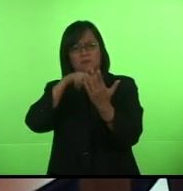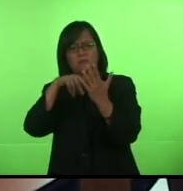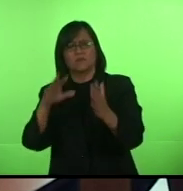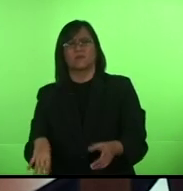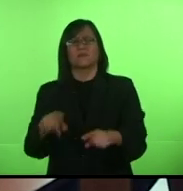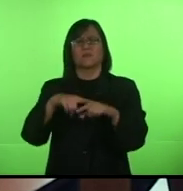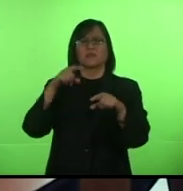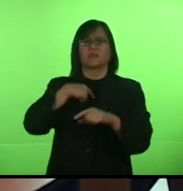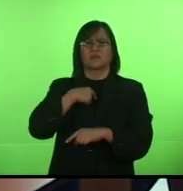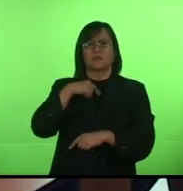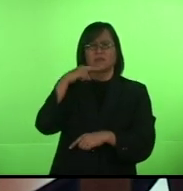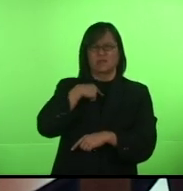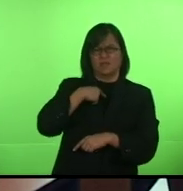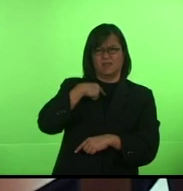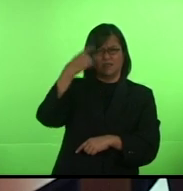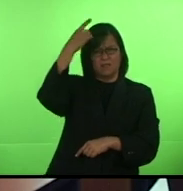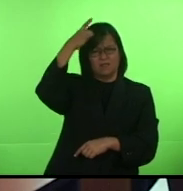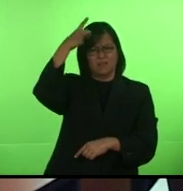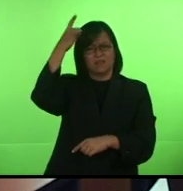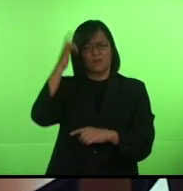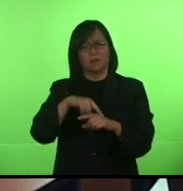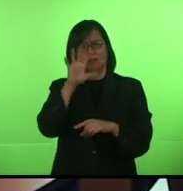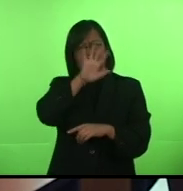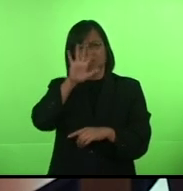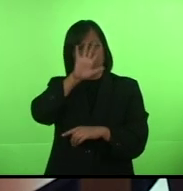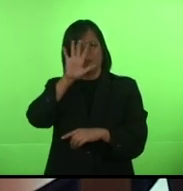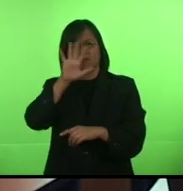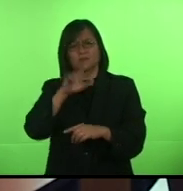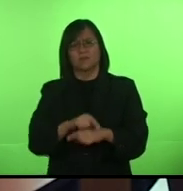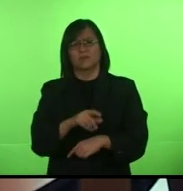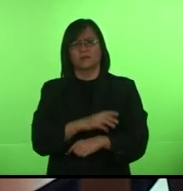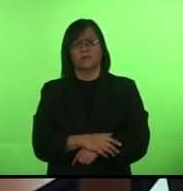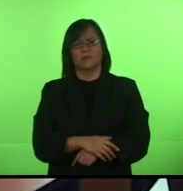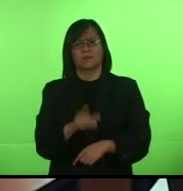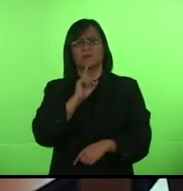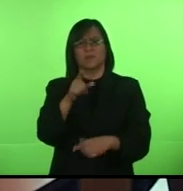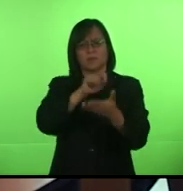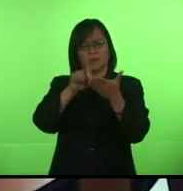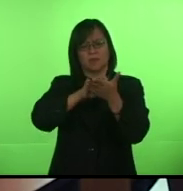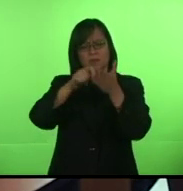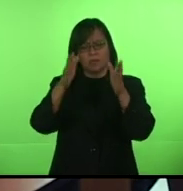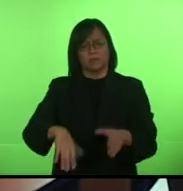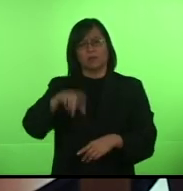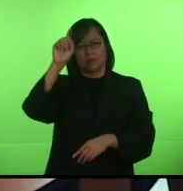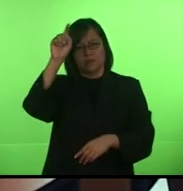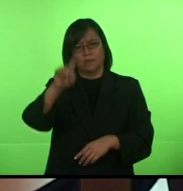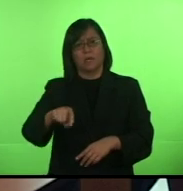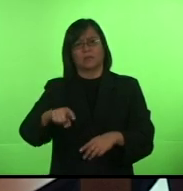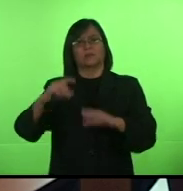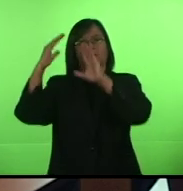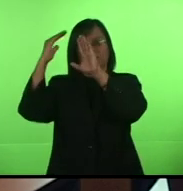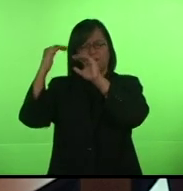Therefore, as a writer, which you're gonna be, hopefully, okay, you must decide on the type